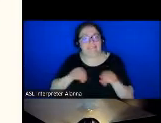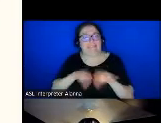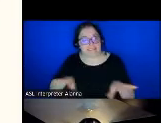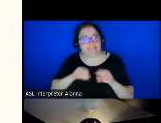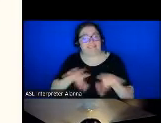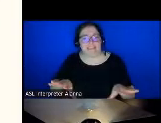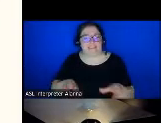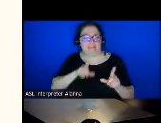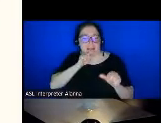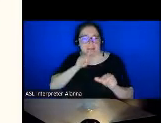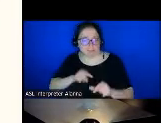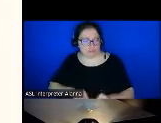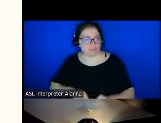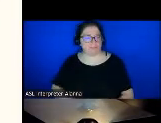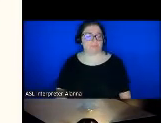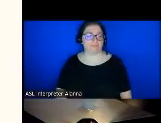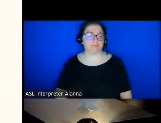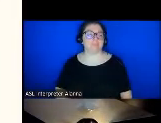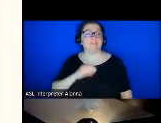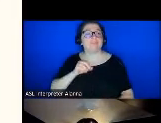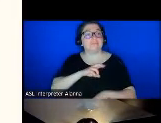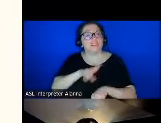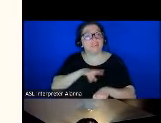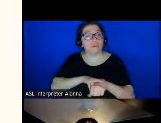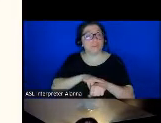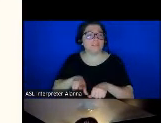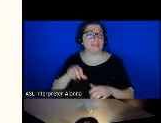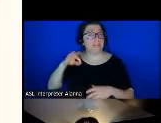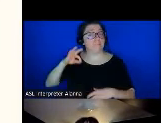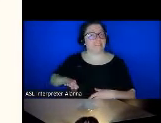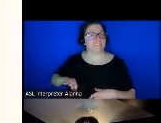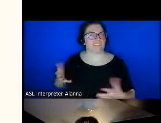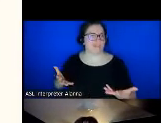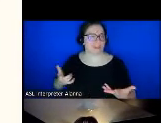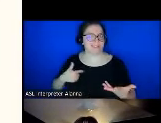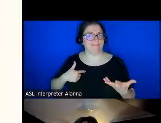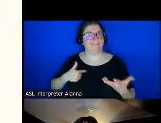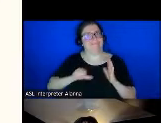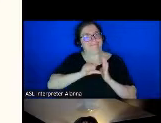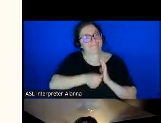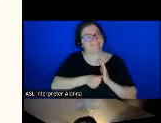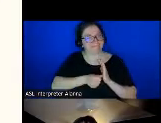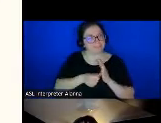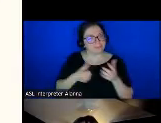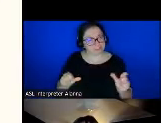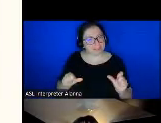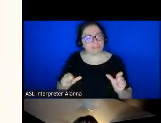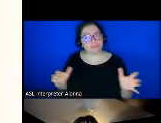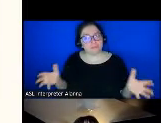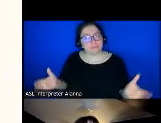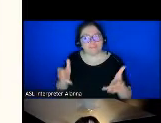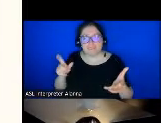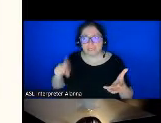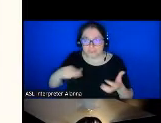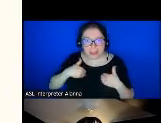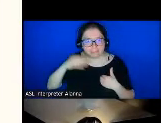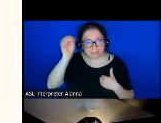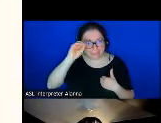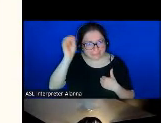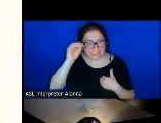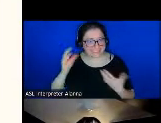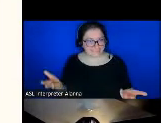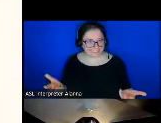and then of course you know emphasizing the good sides emphasizing the benefits of having you know a voice in your community um